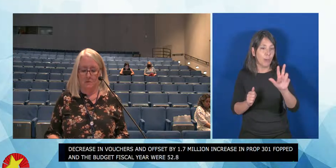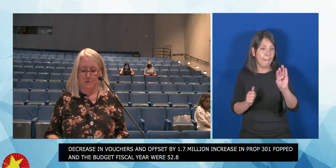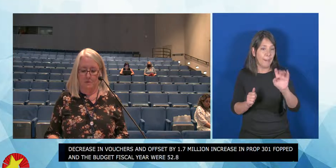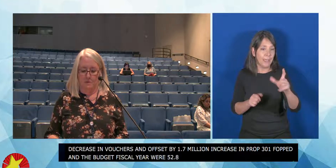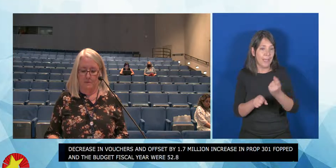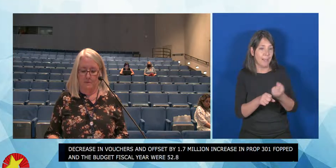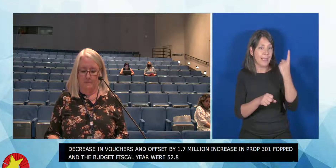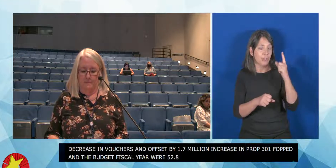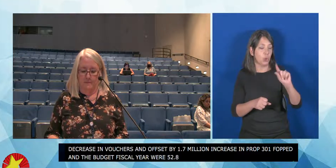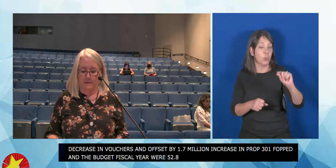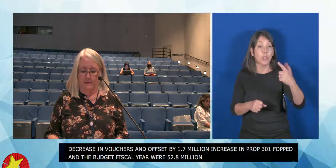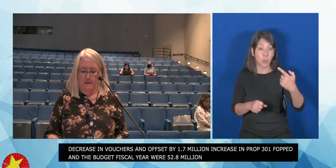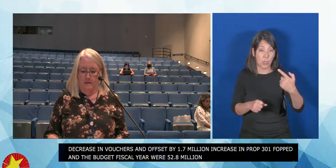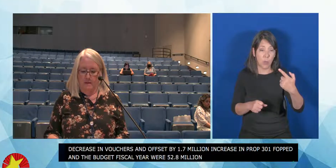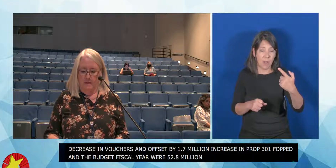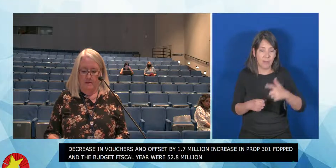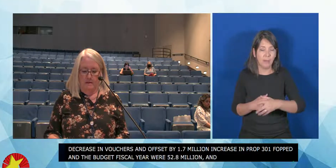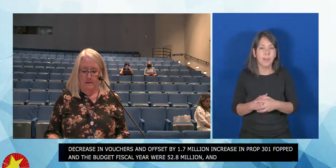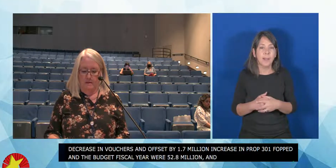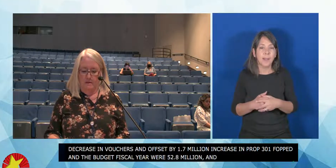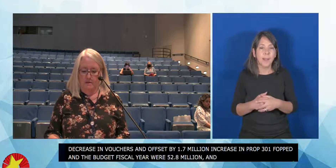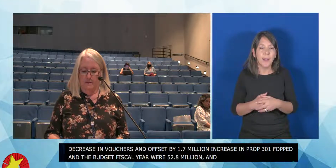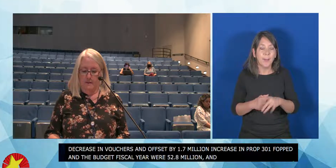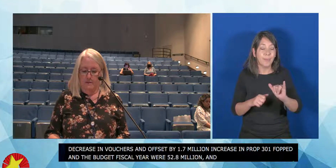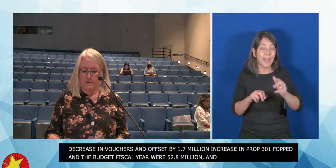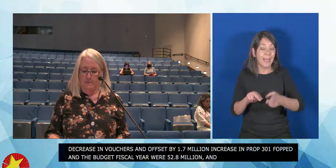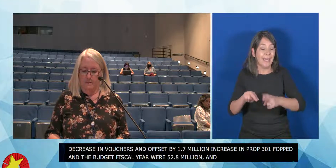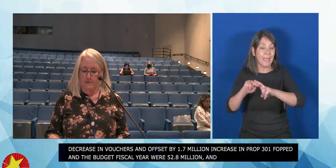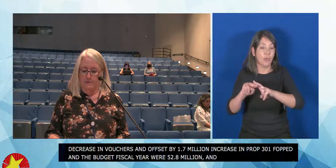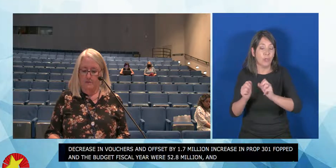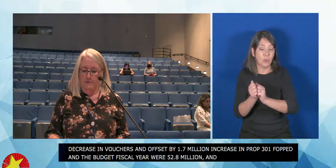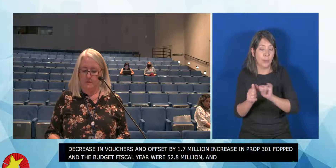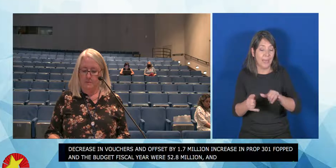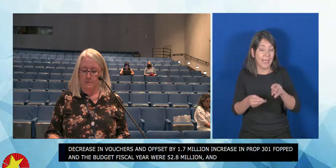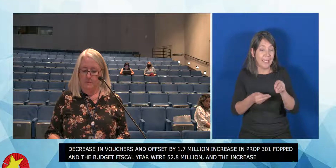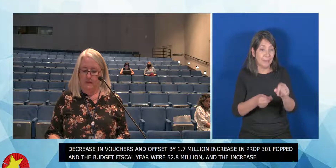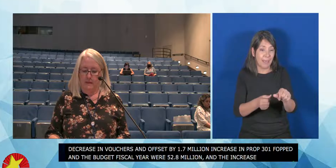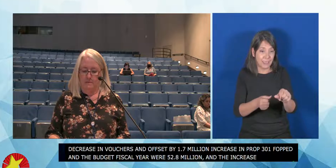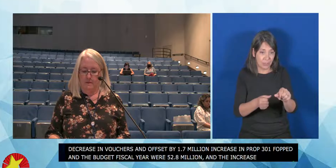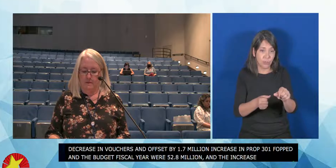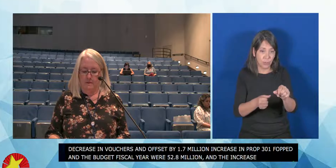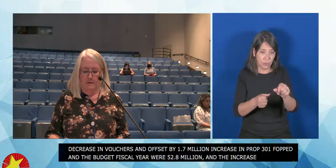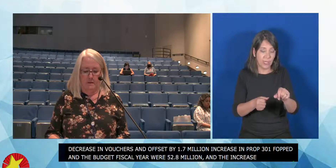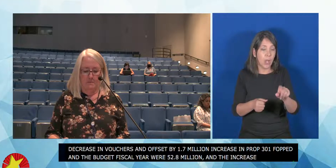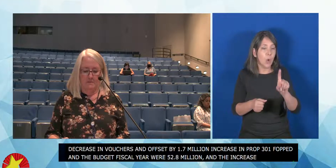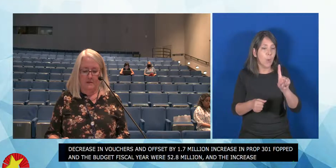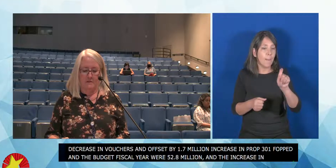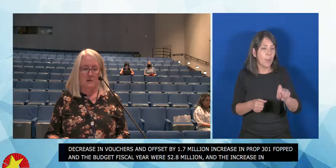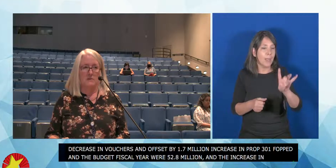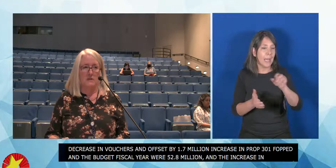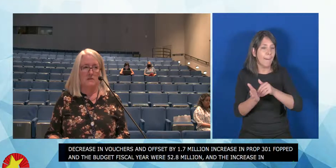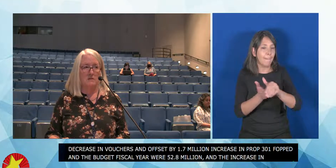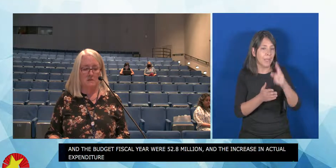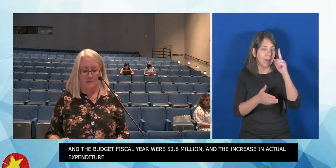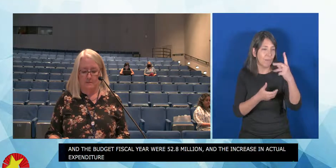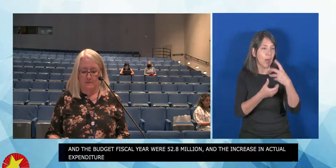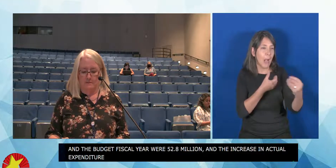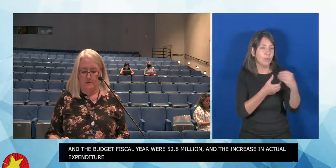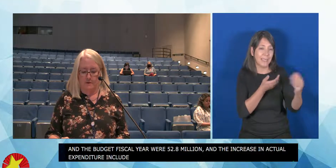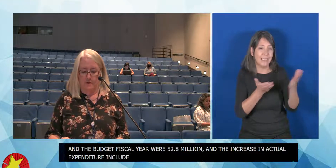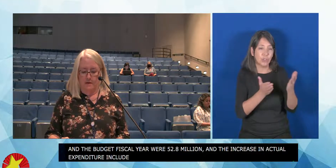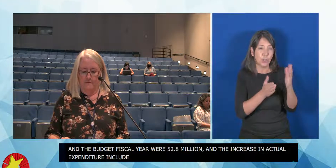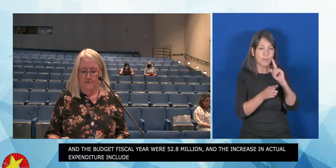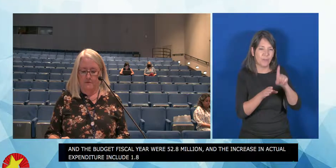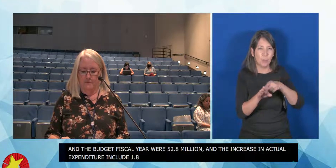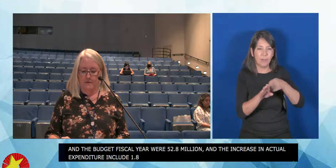year 2021. The increase in actual expenditures includes $1.8 million in professional and outside services